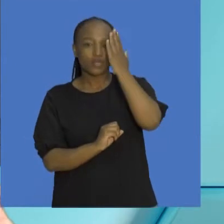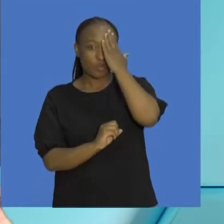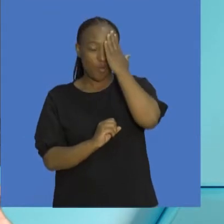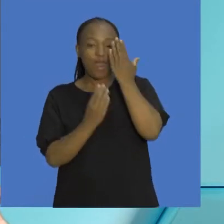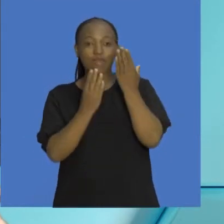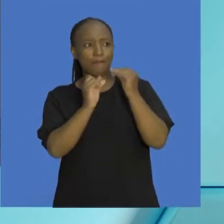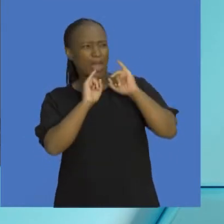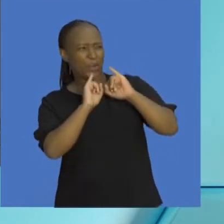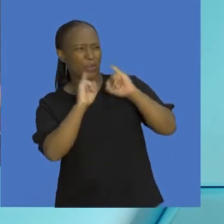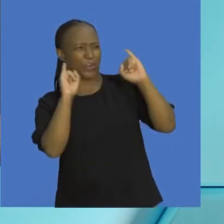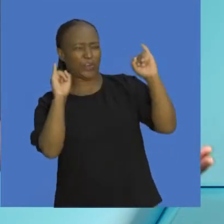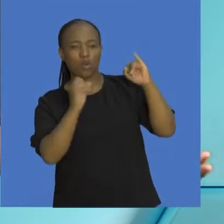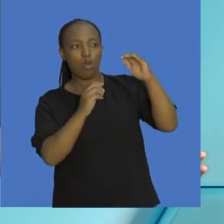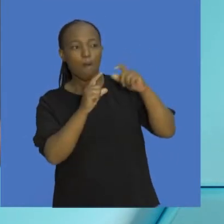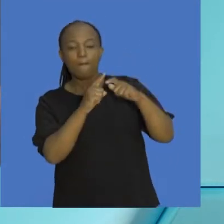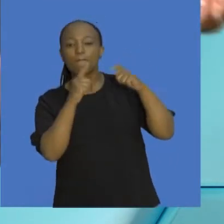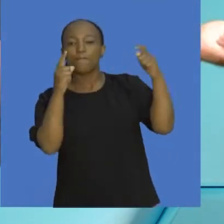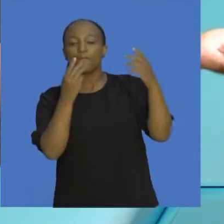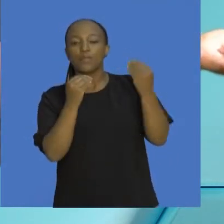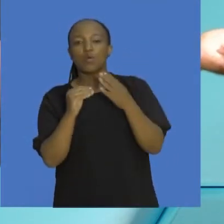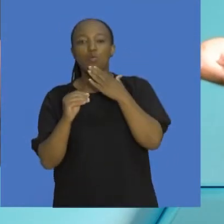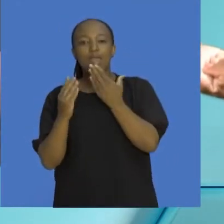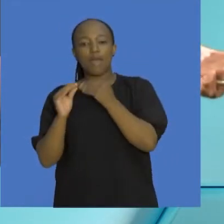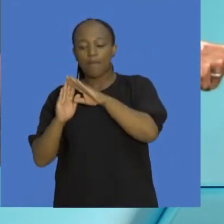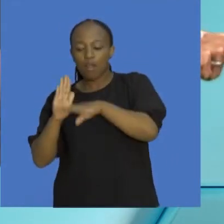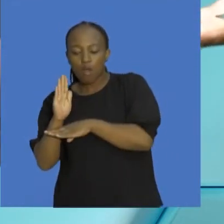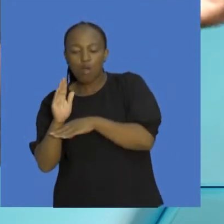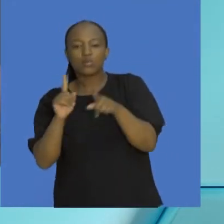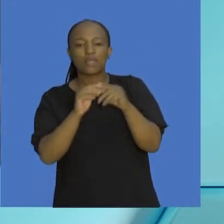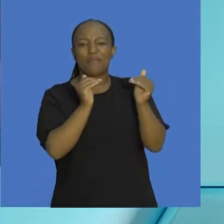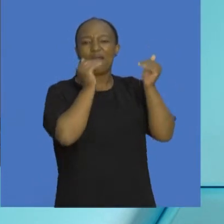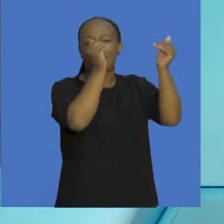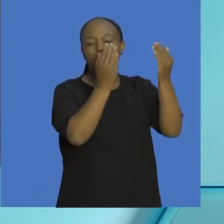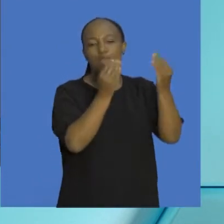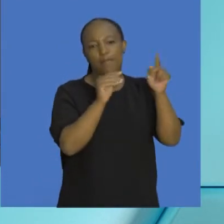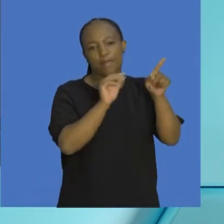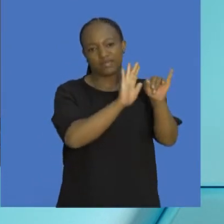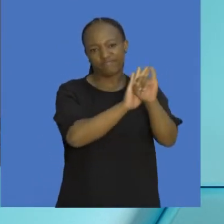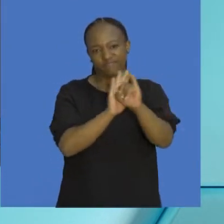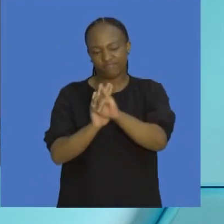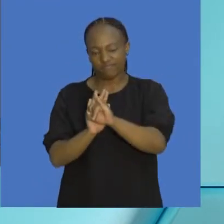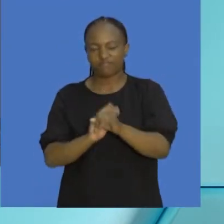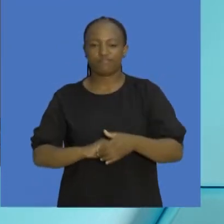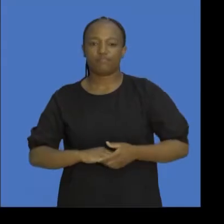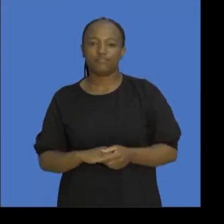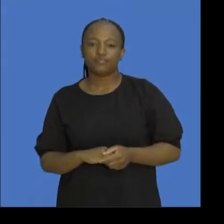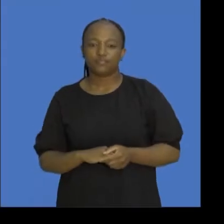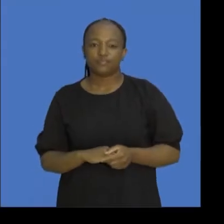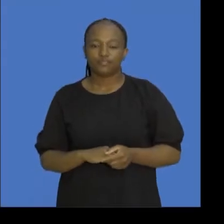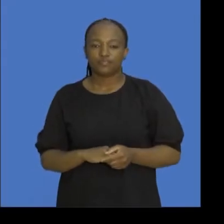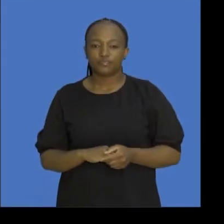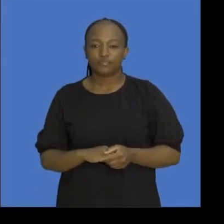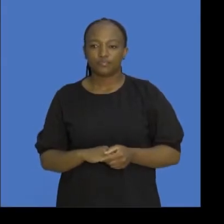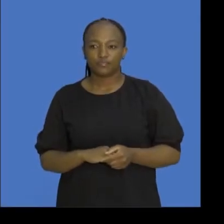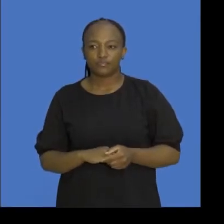values if we have data set, the lowest and the highest. Okay, fantastic.